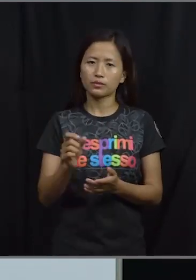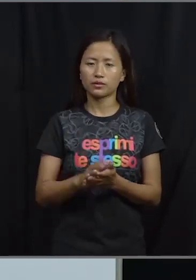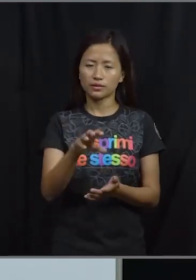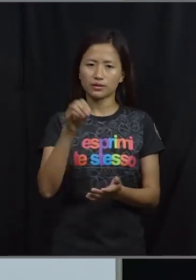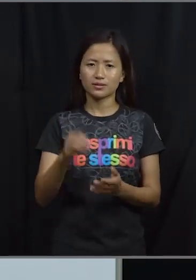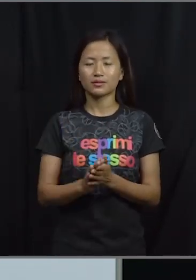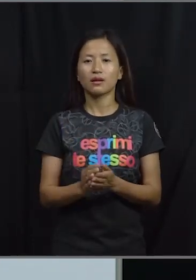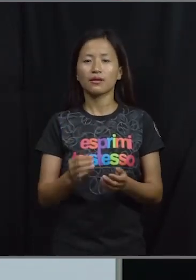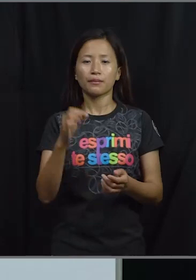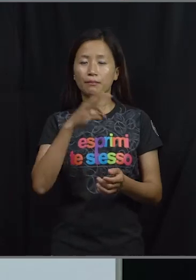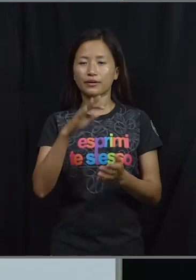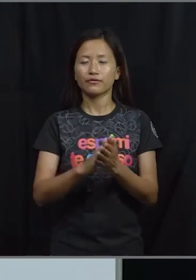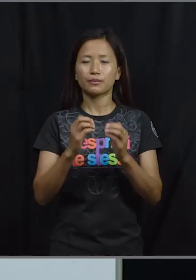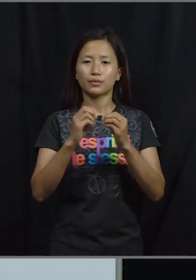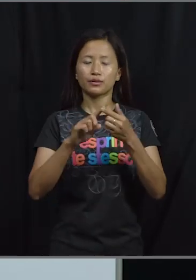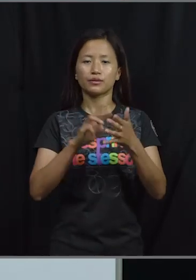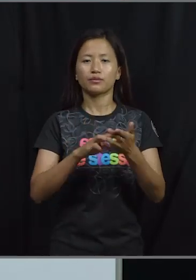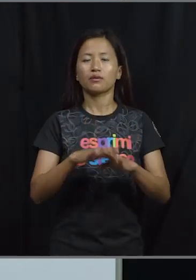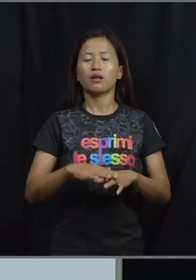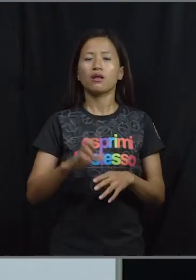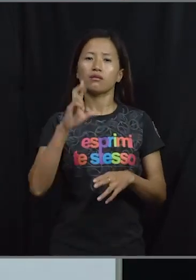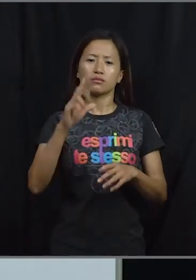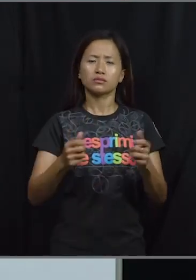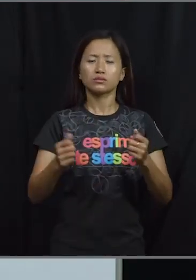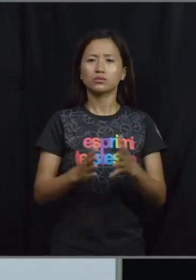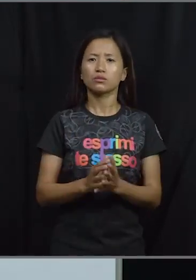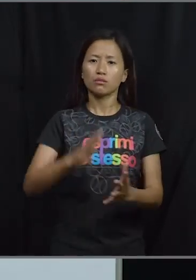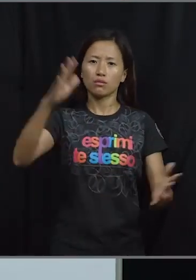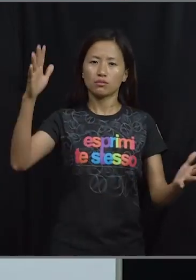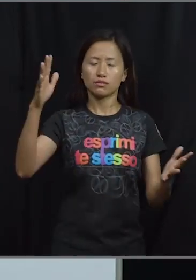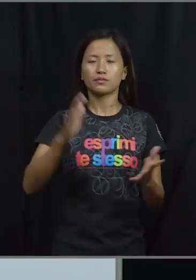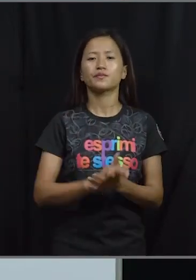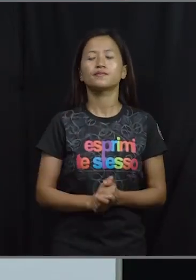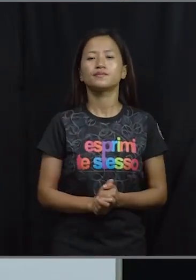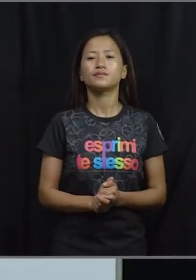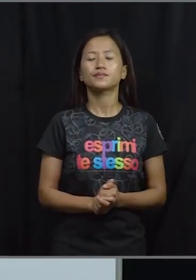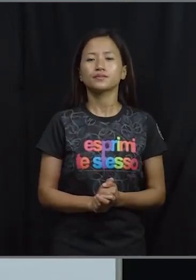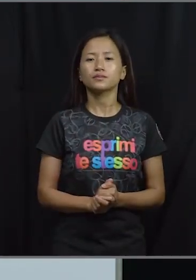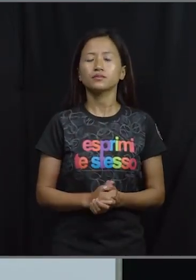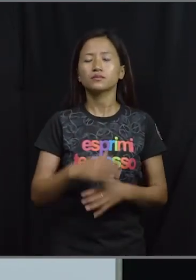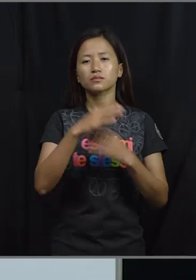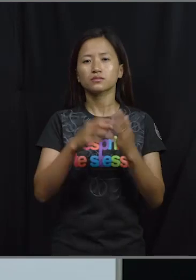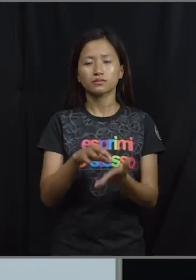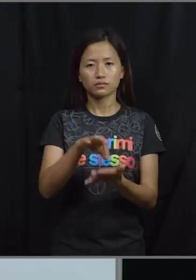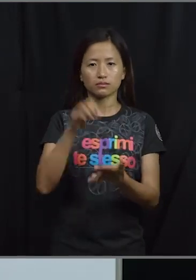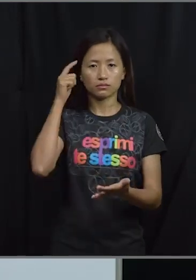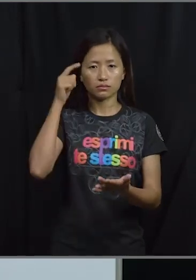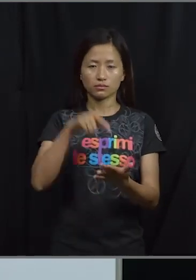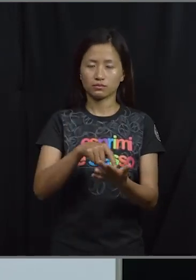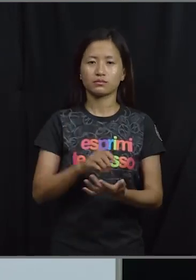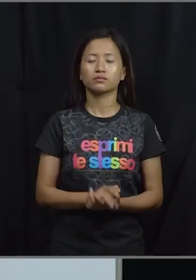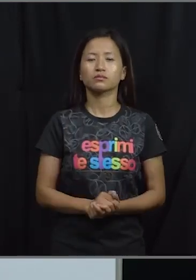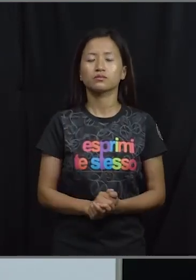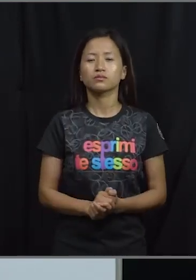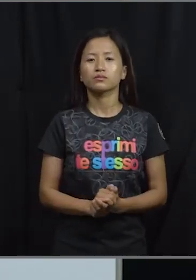market? Demand for luxurious goods in the market will be large. Are you all getting the point or not? So,